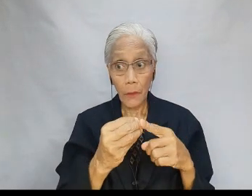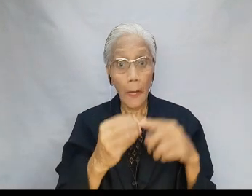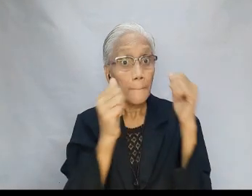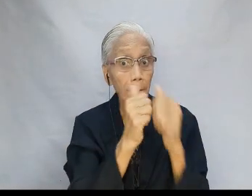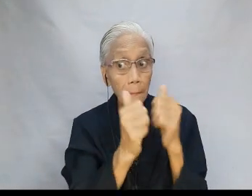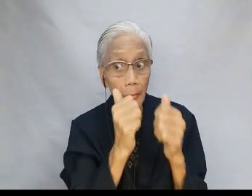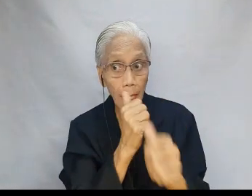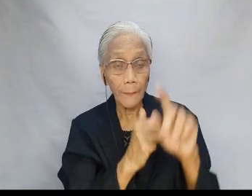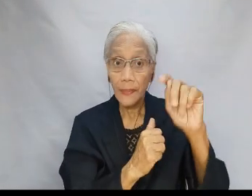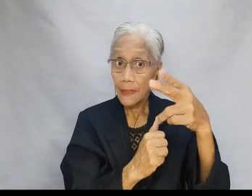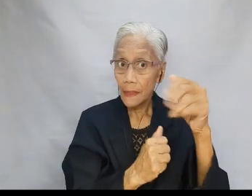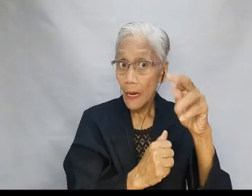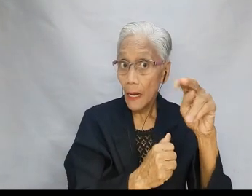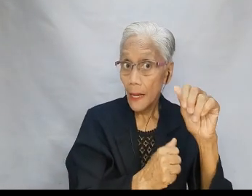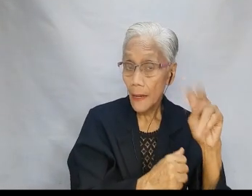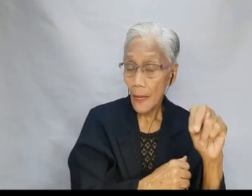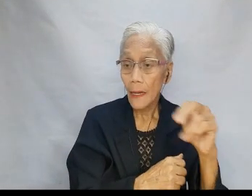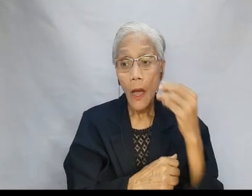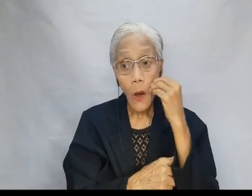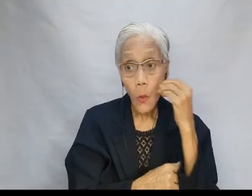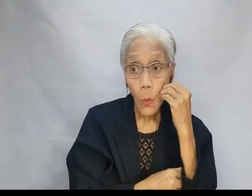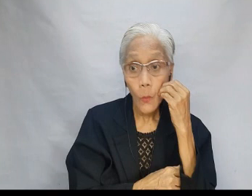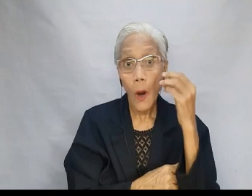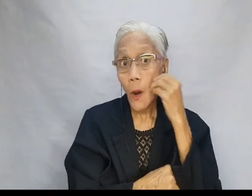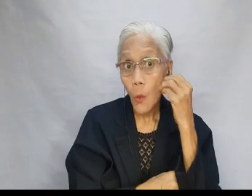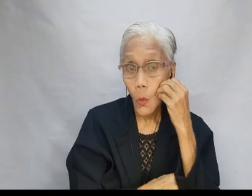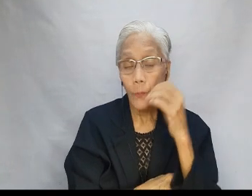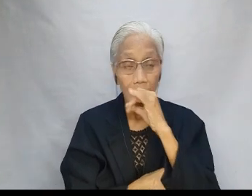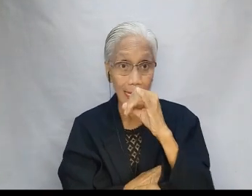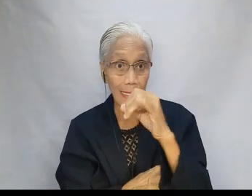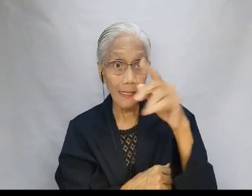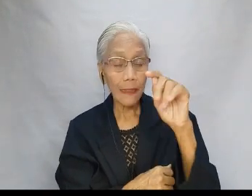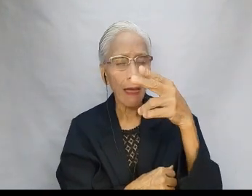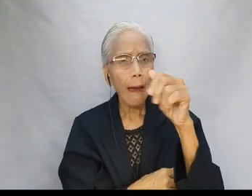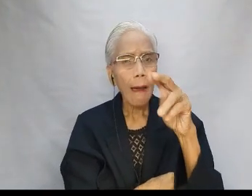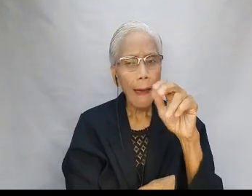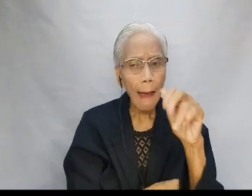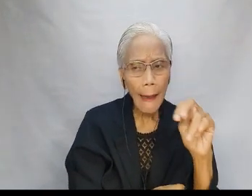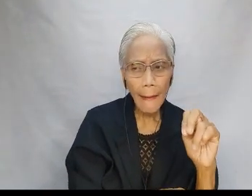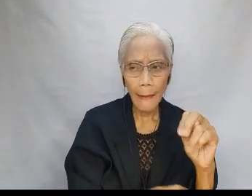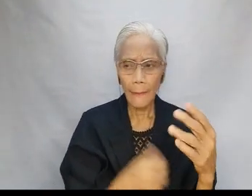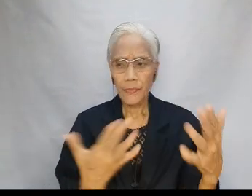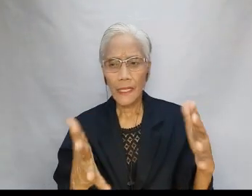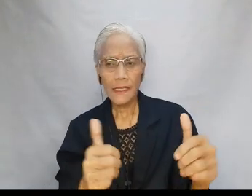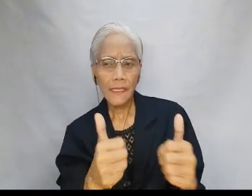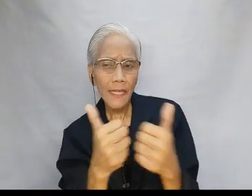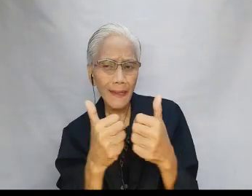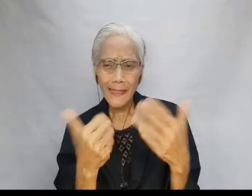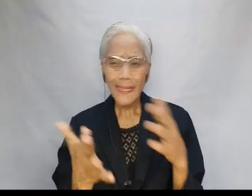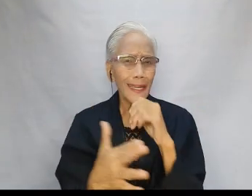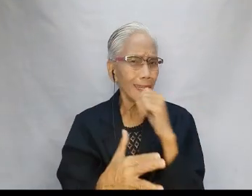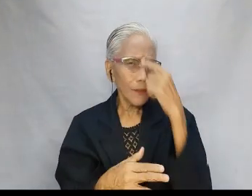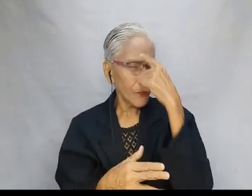Simply, tahanan is home, home is tahanan, a haven of peace. It is a